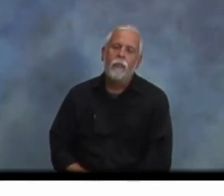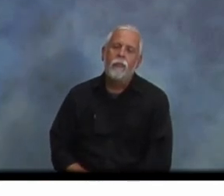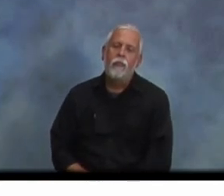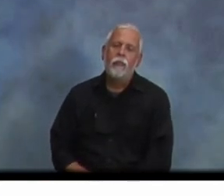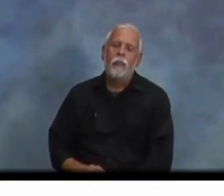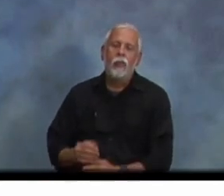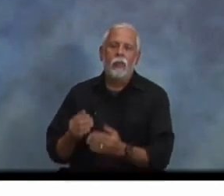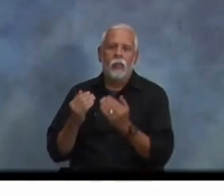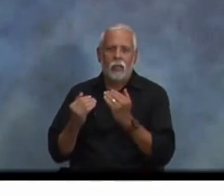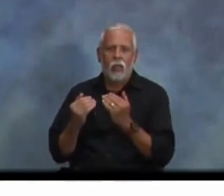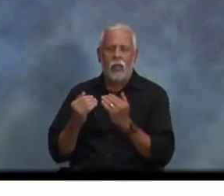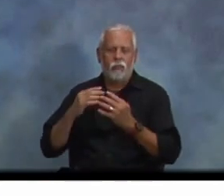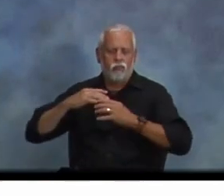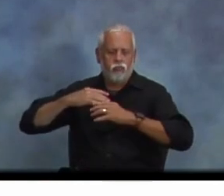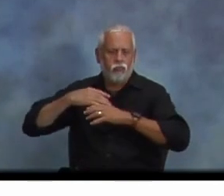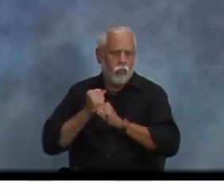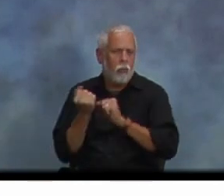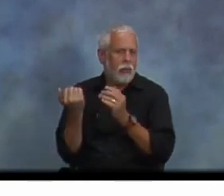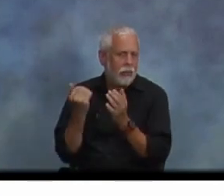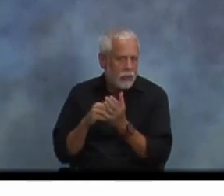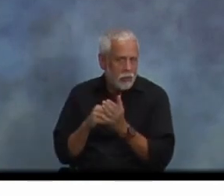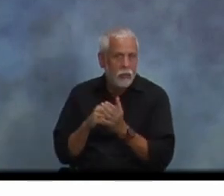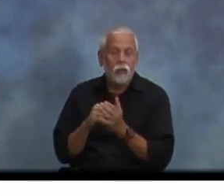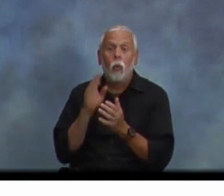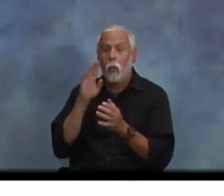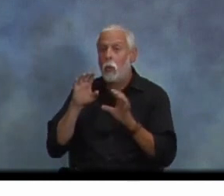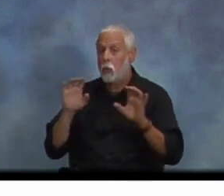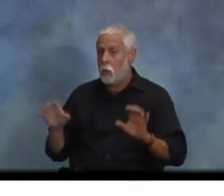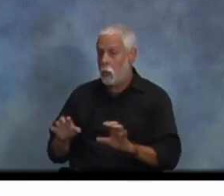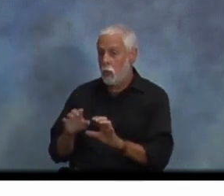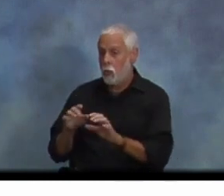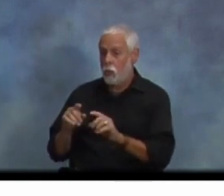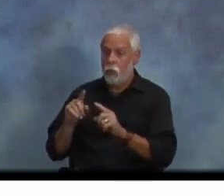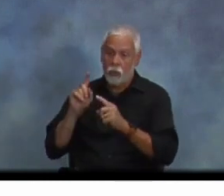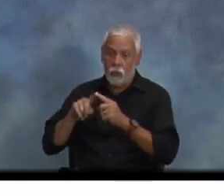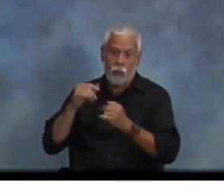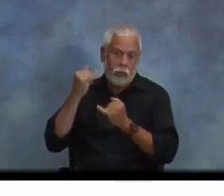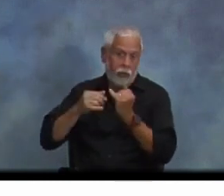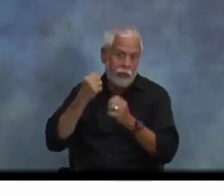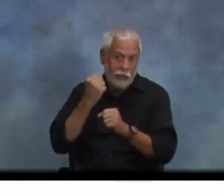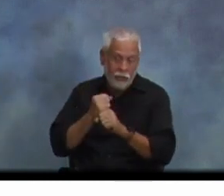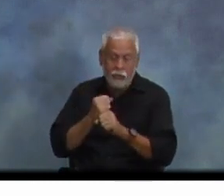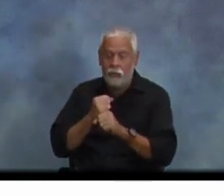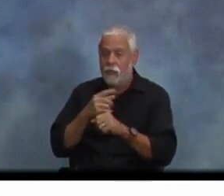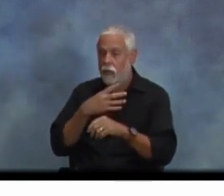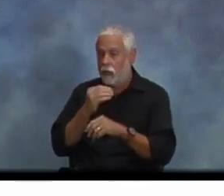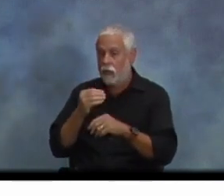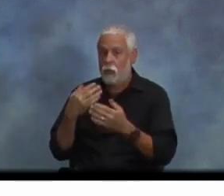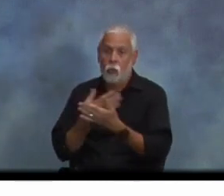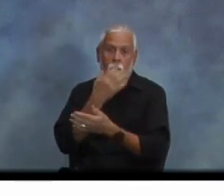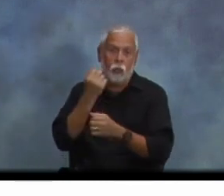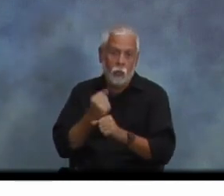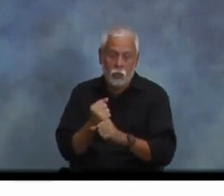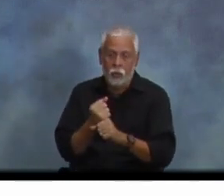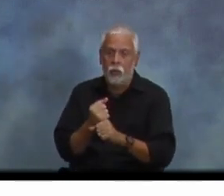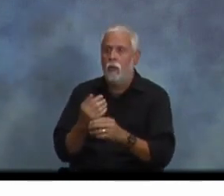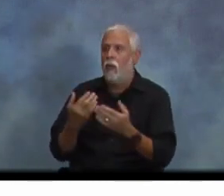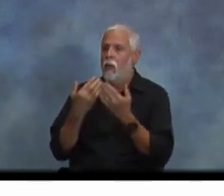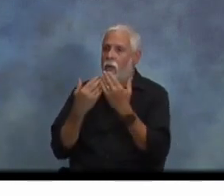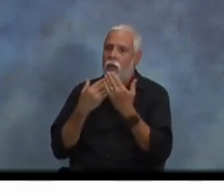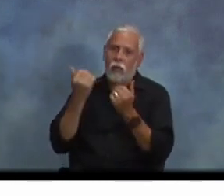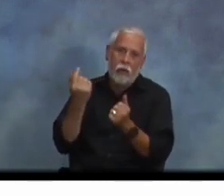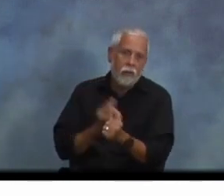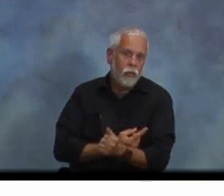And then this is just a summary again of what we'll be doing until the end of the year and into the new year. And I just want to thank